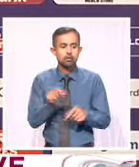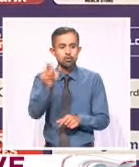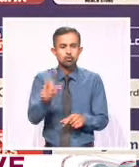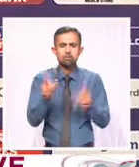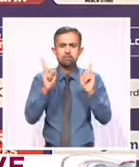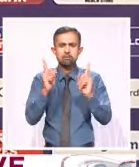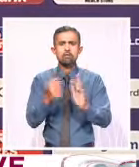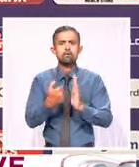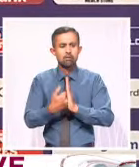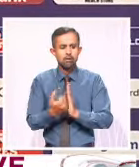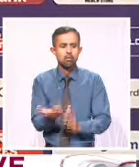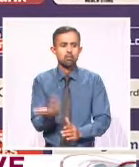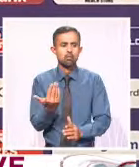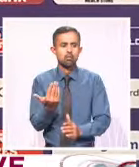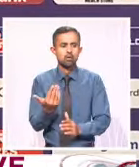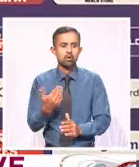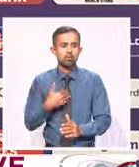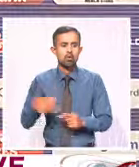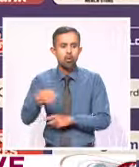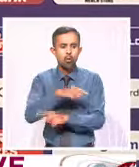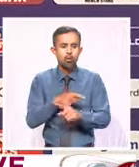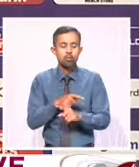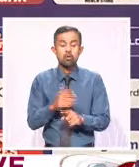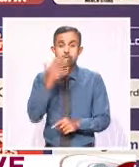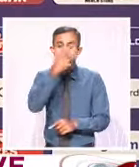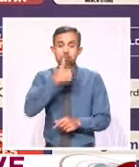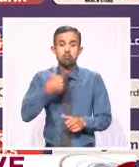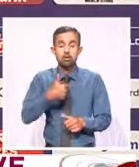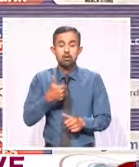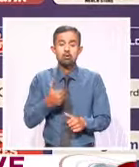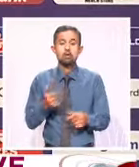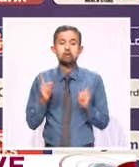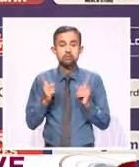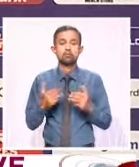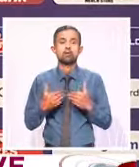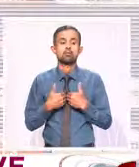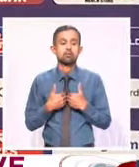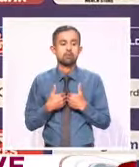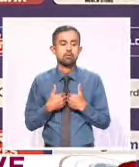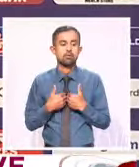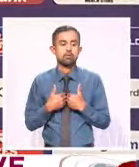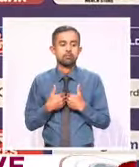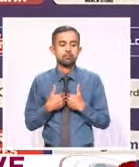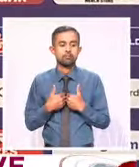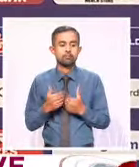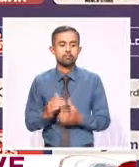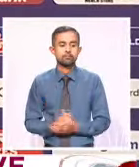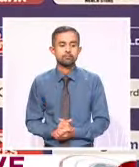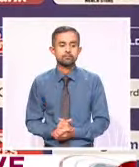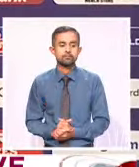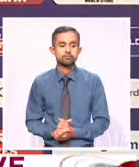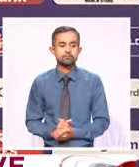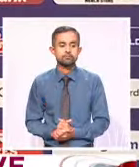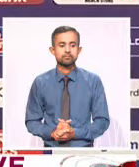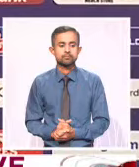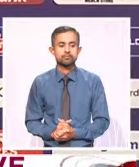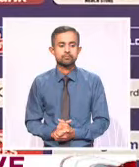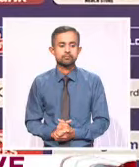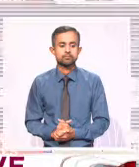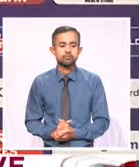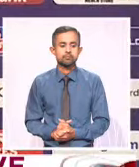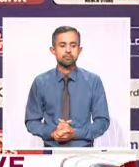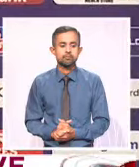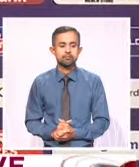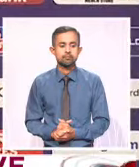itself. I mean, we all are ambassadors of this beautiful game, including the umpires. So then if you don't respect and if you don't use your common